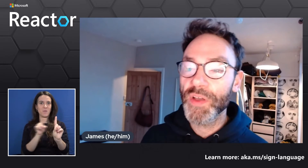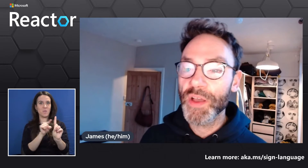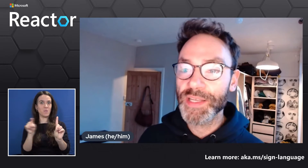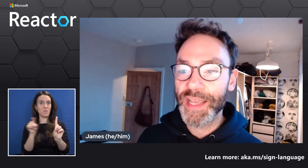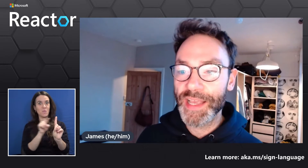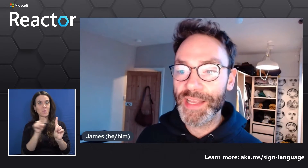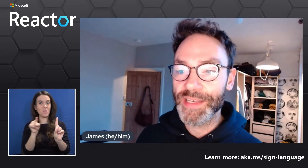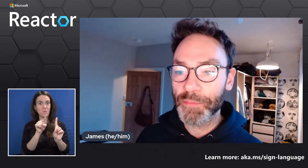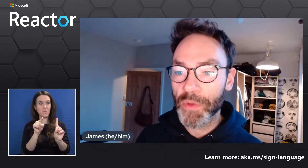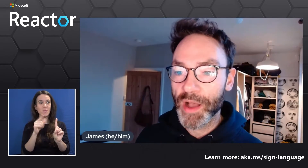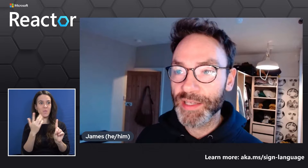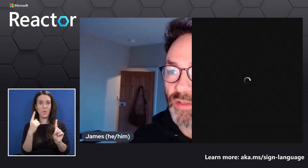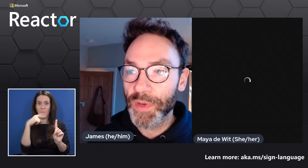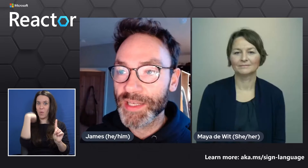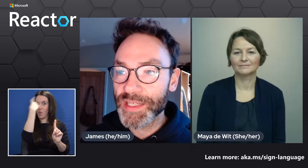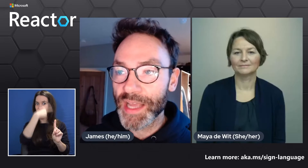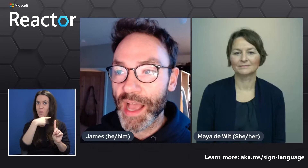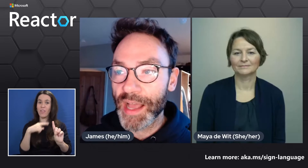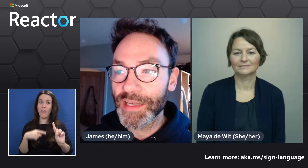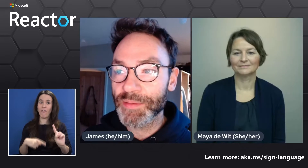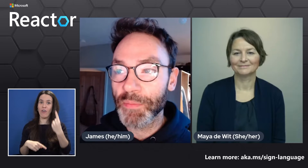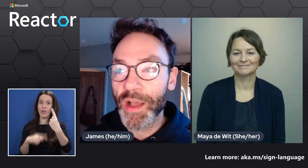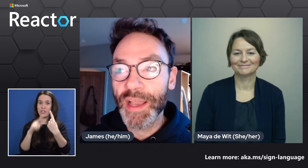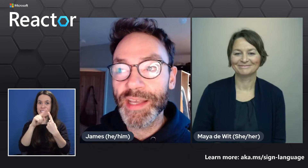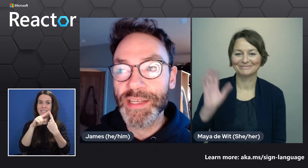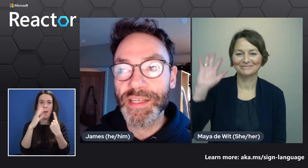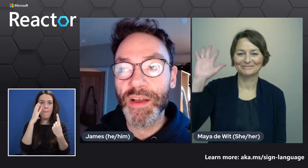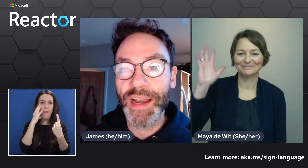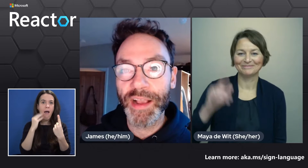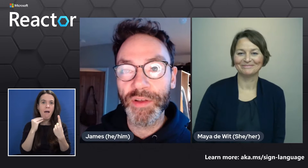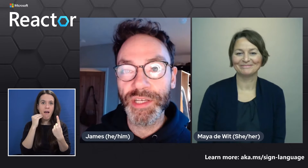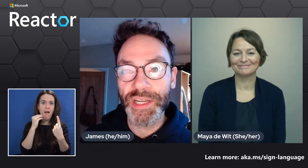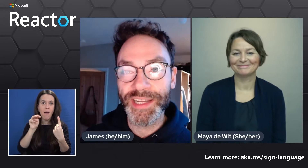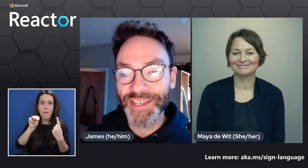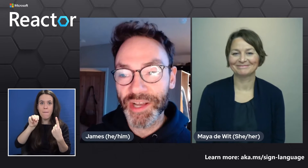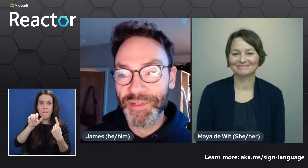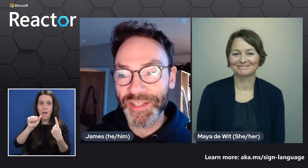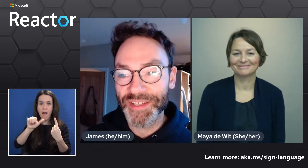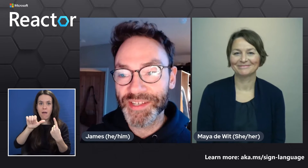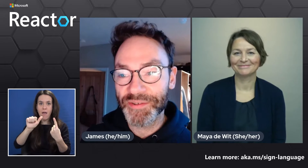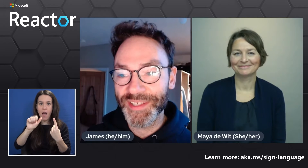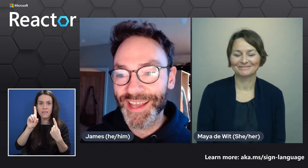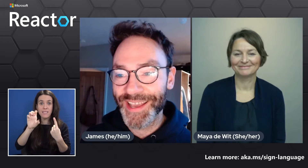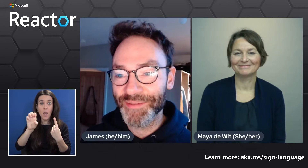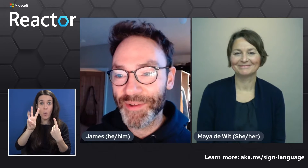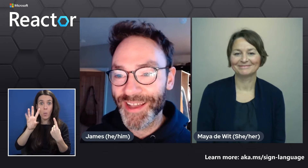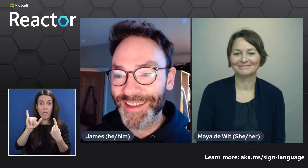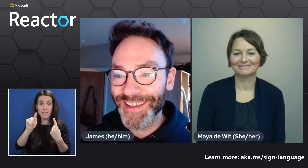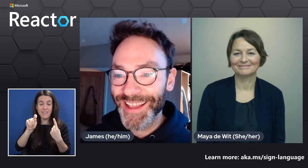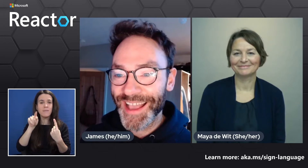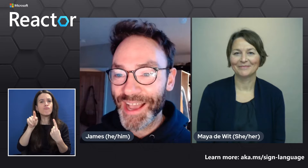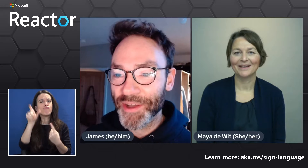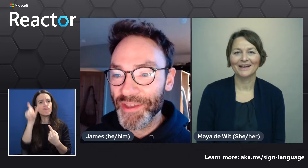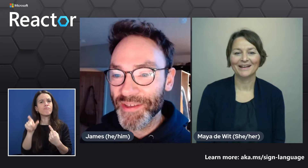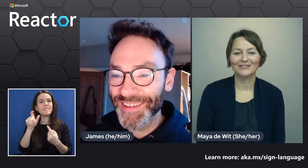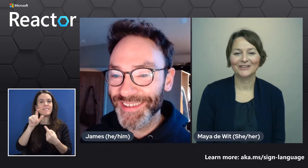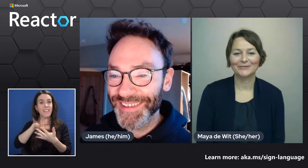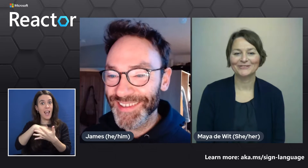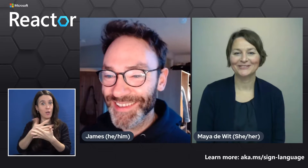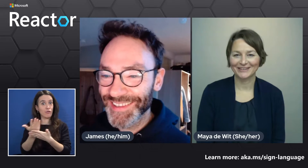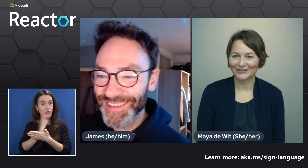The first is Maya de Wit, and Maya is a sign language interpreter consultant. Hey, Maya, how are